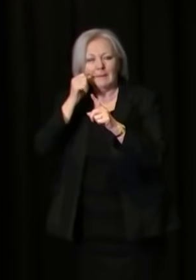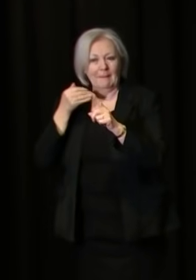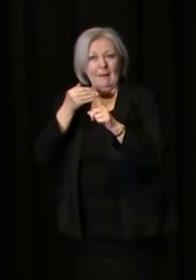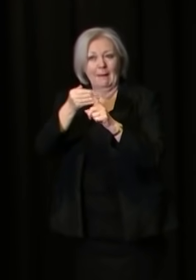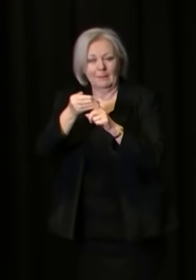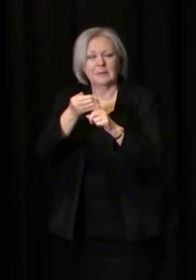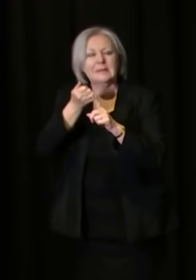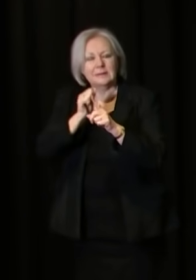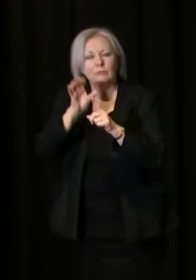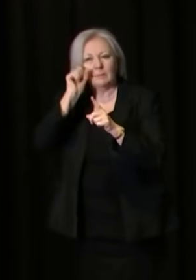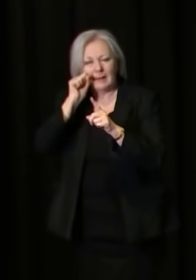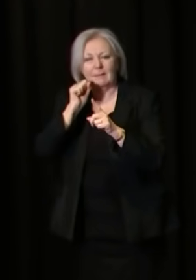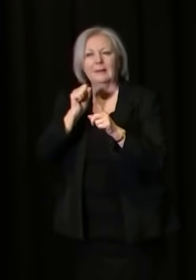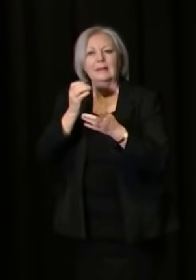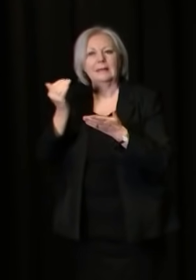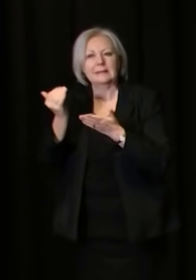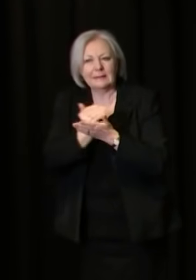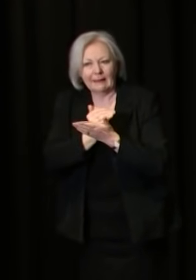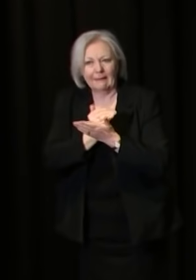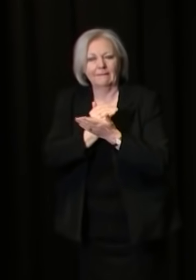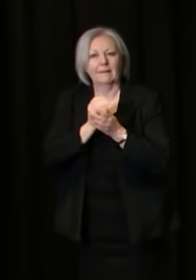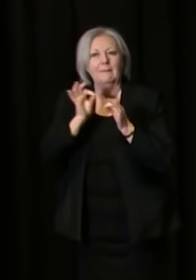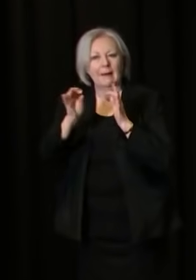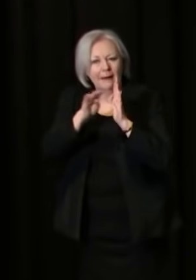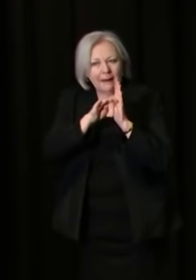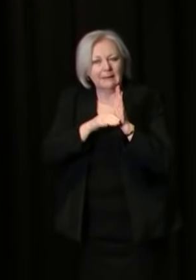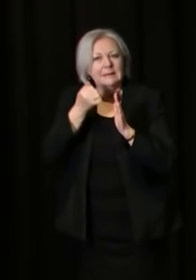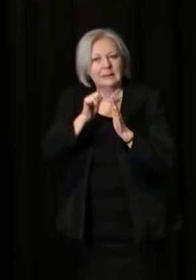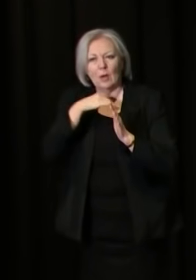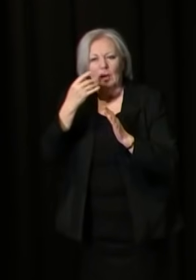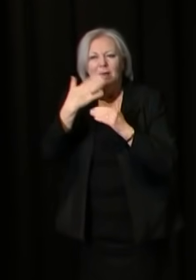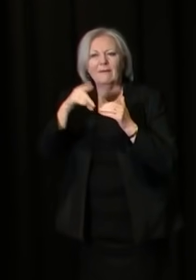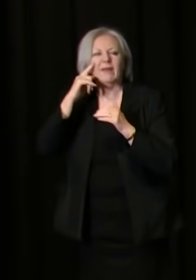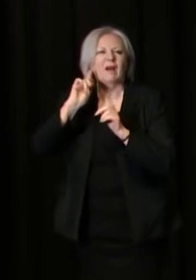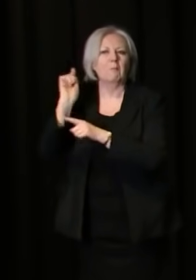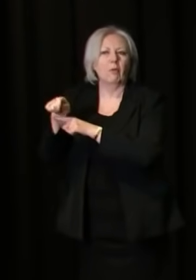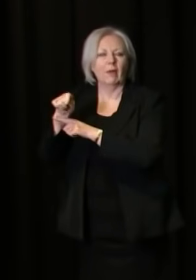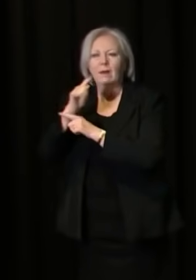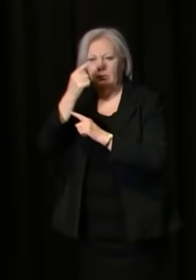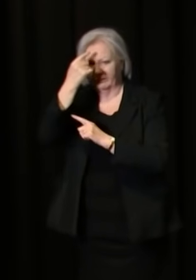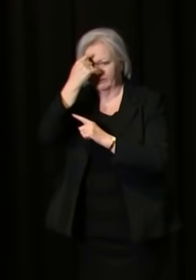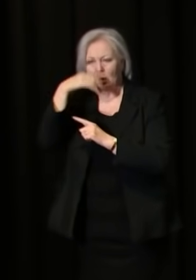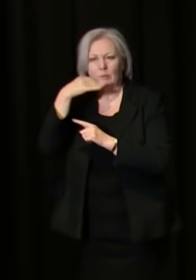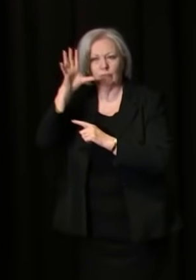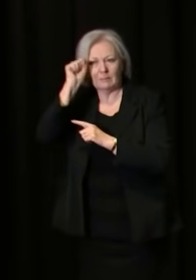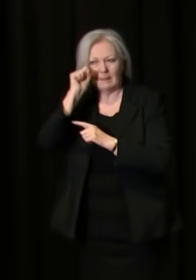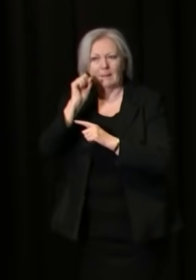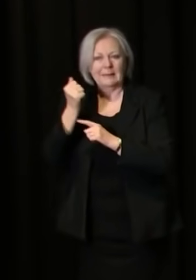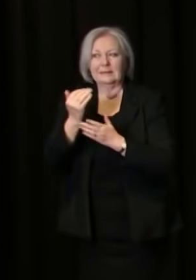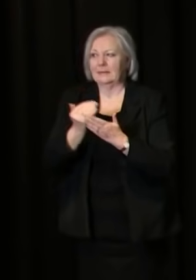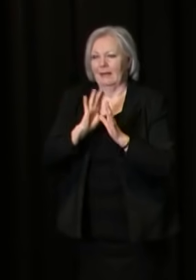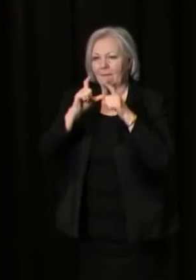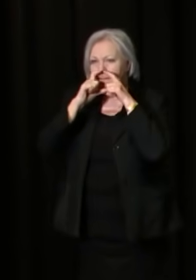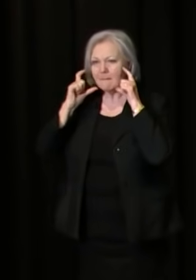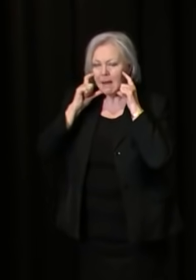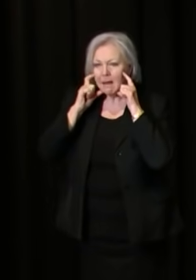make sure that we have the COVID-safe plans in the forefront of our minds. Remember that as people